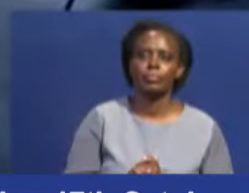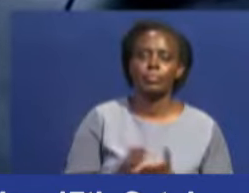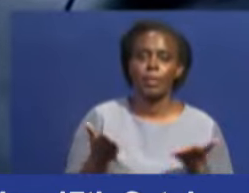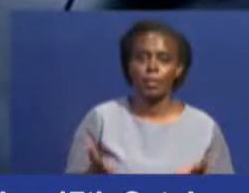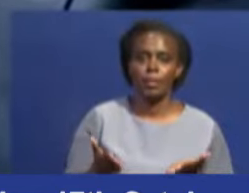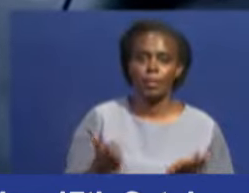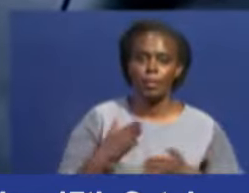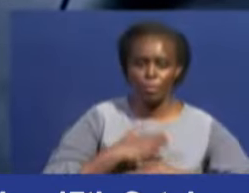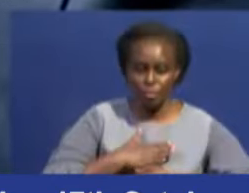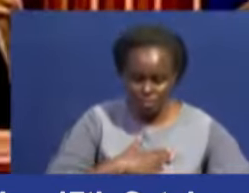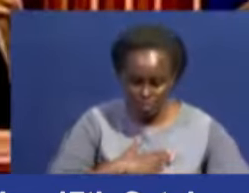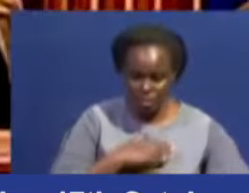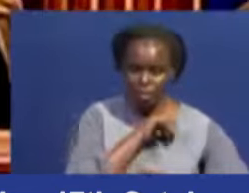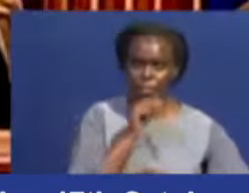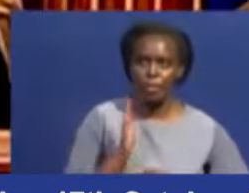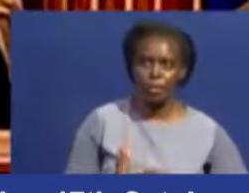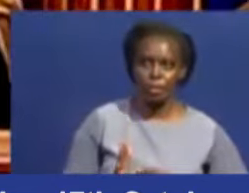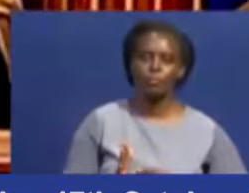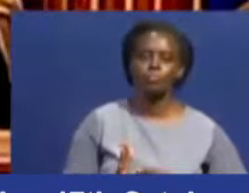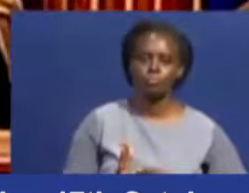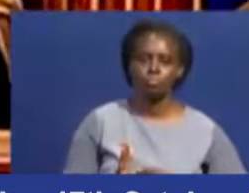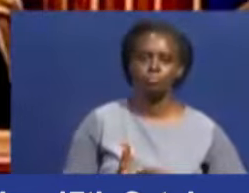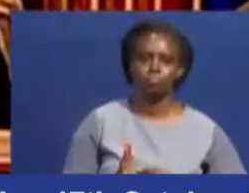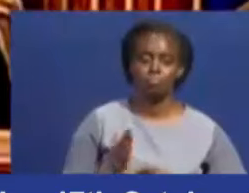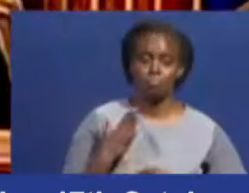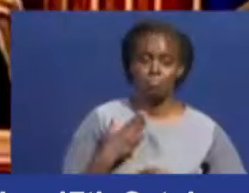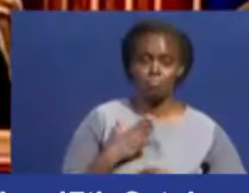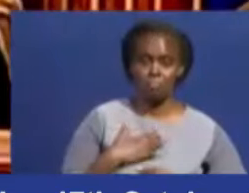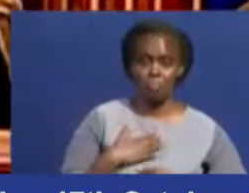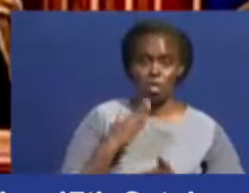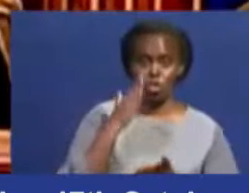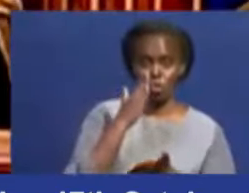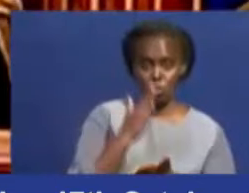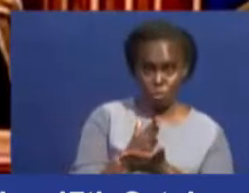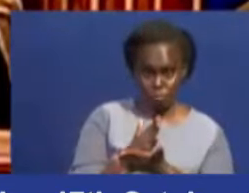Now, Honorable Senators, I did suspend the sitting of this